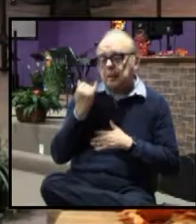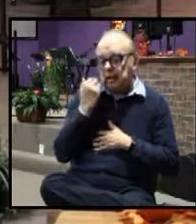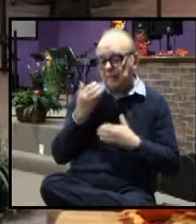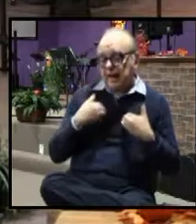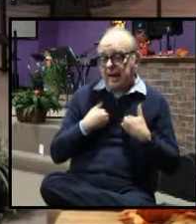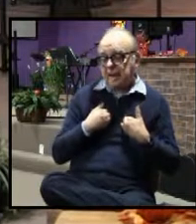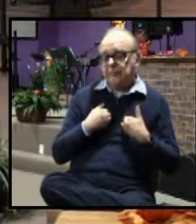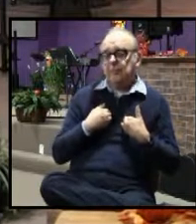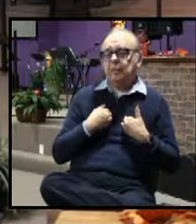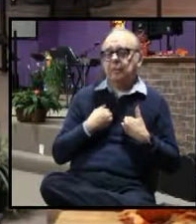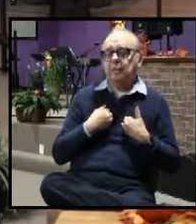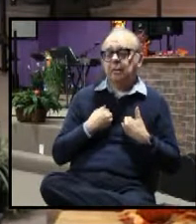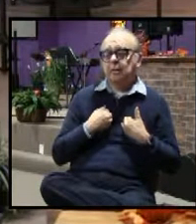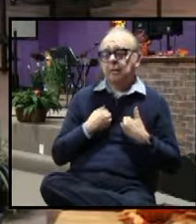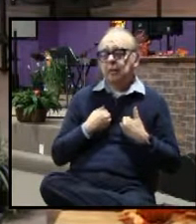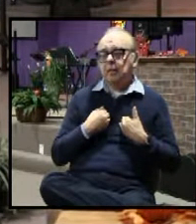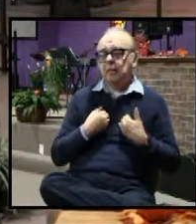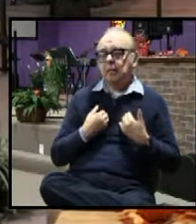What if I only have